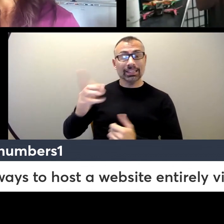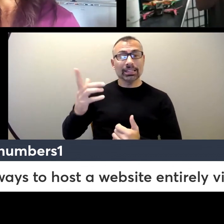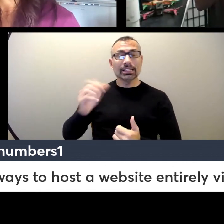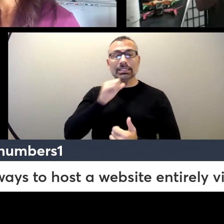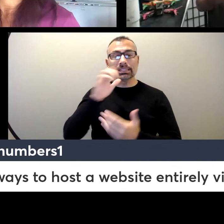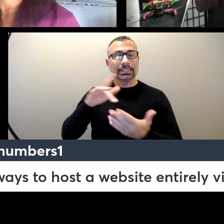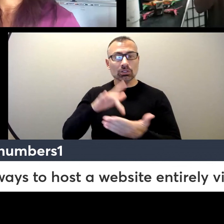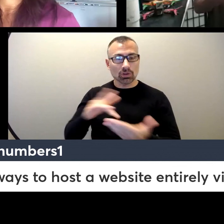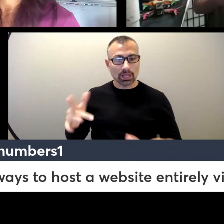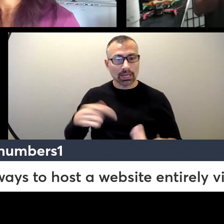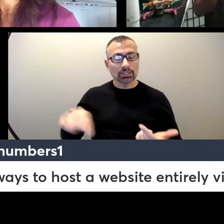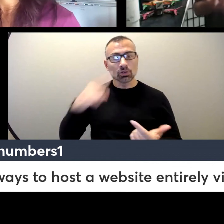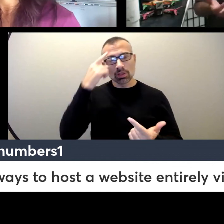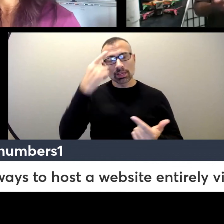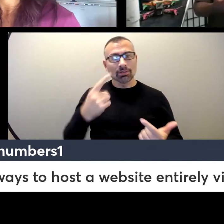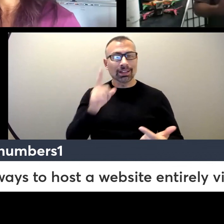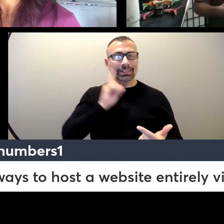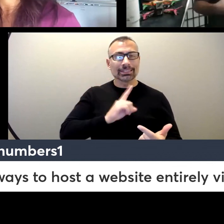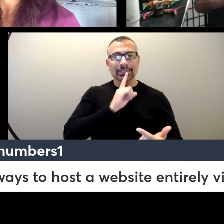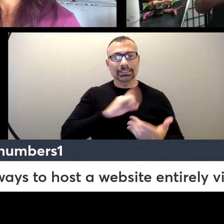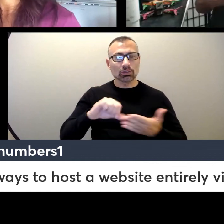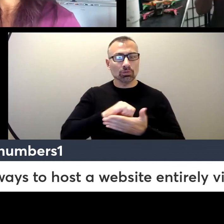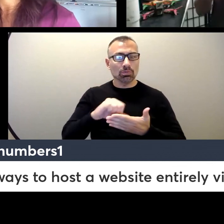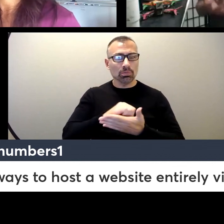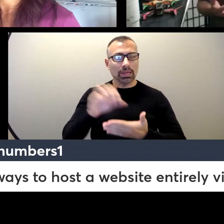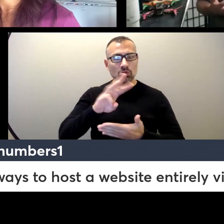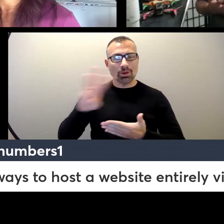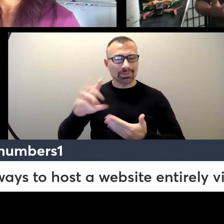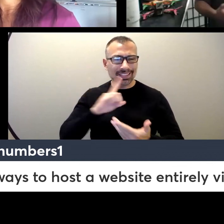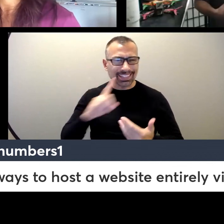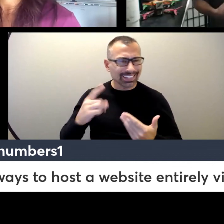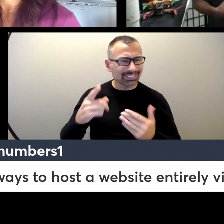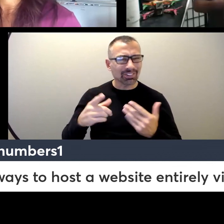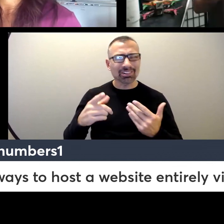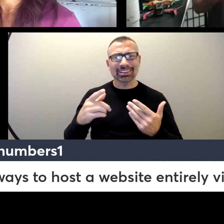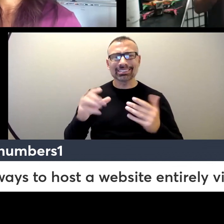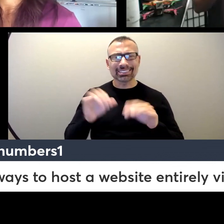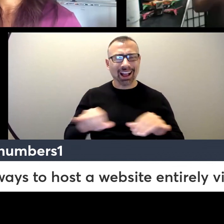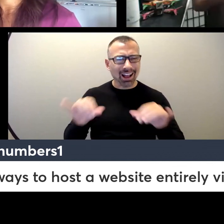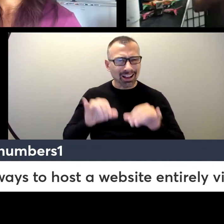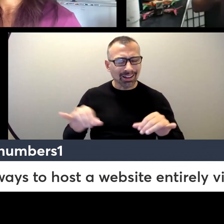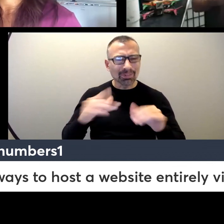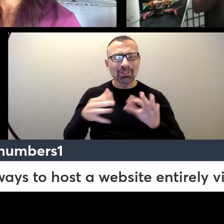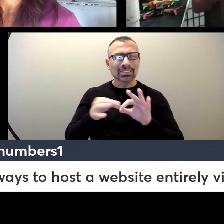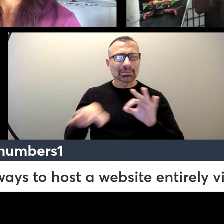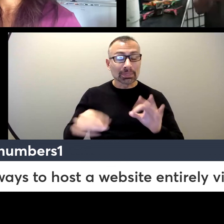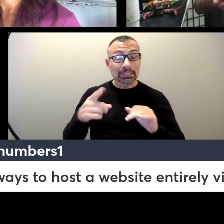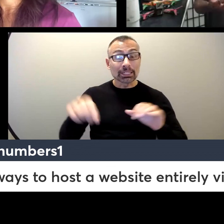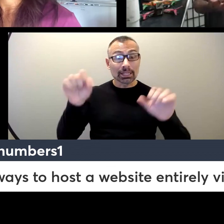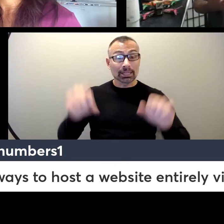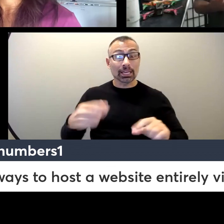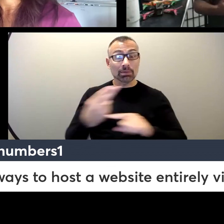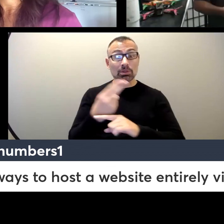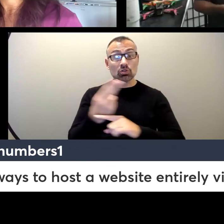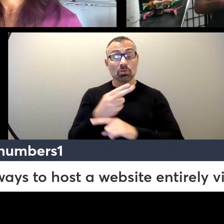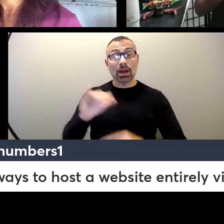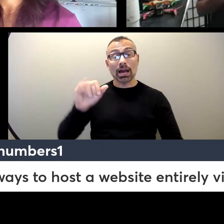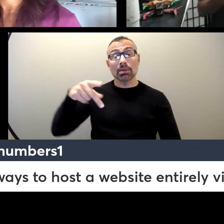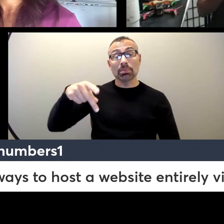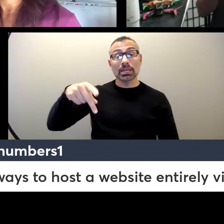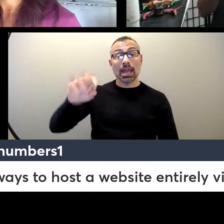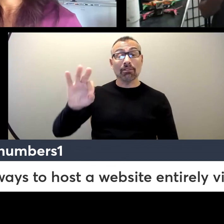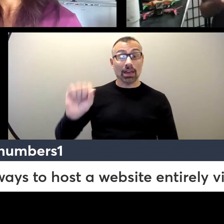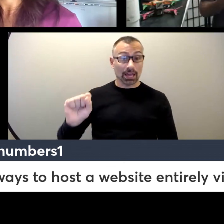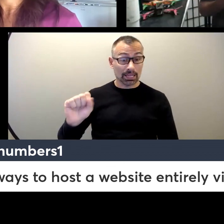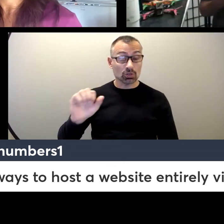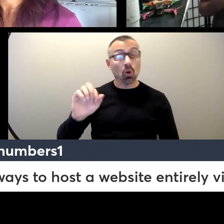Those are very common where you have a single page website, you have very simplistic sites. Those can very much be served off of IPFS or any